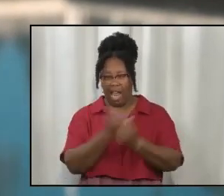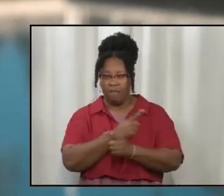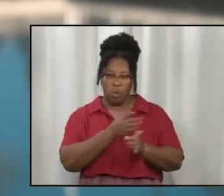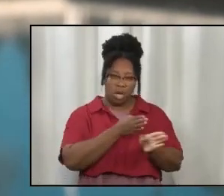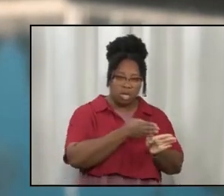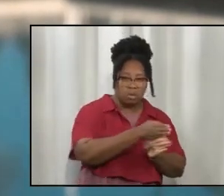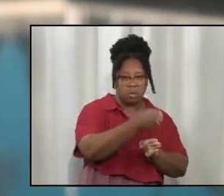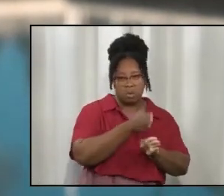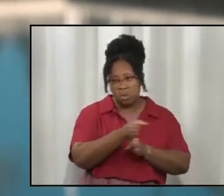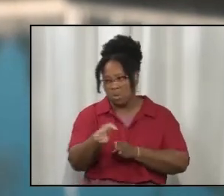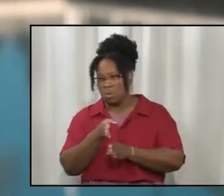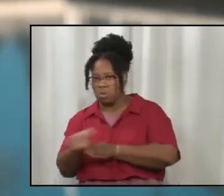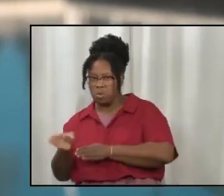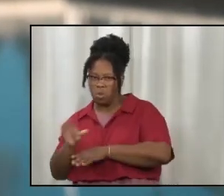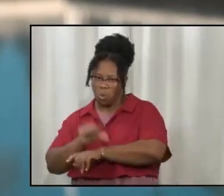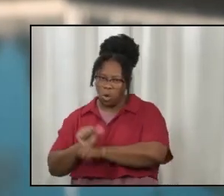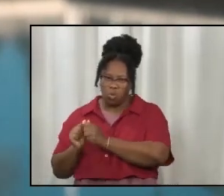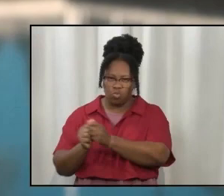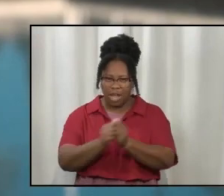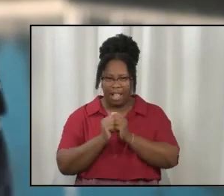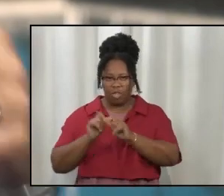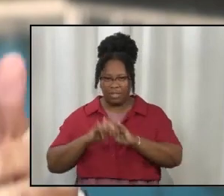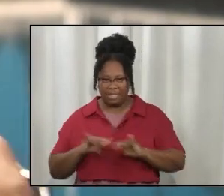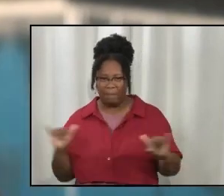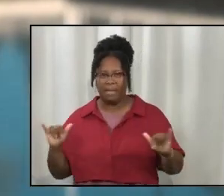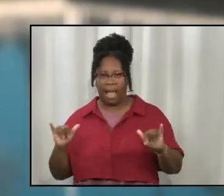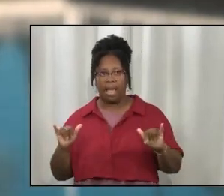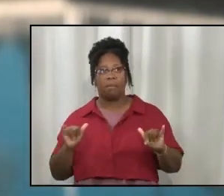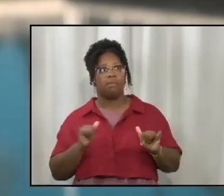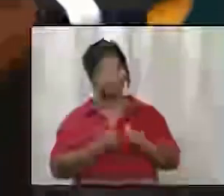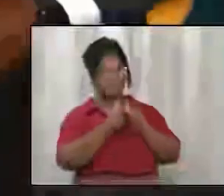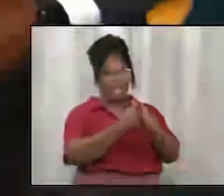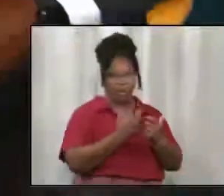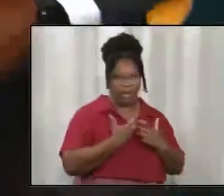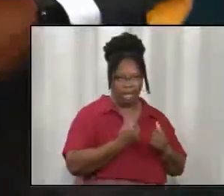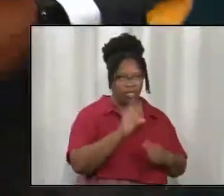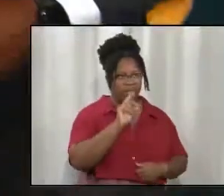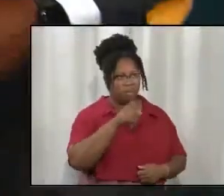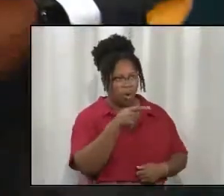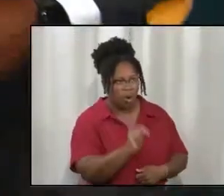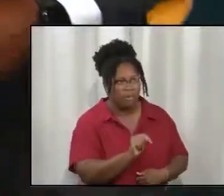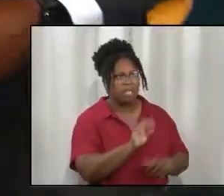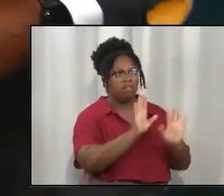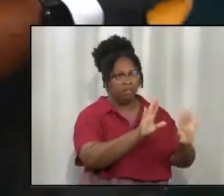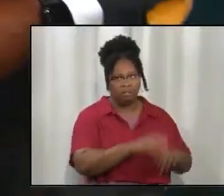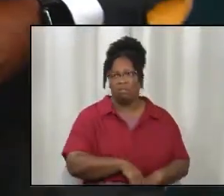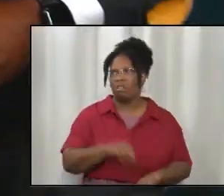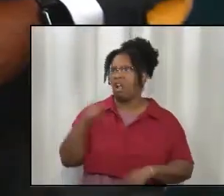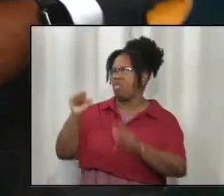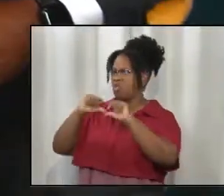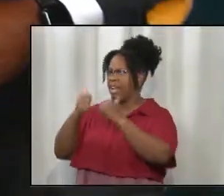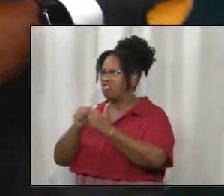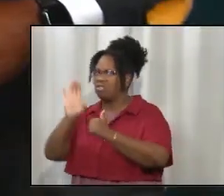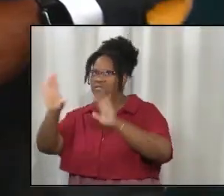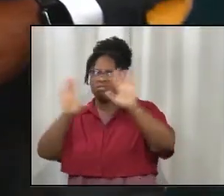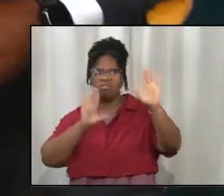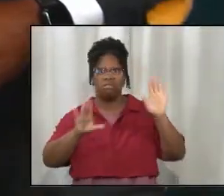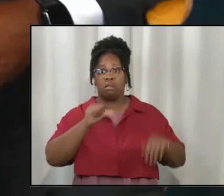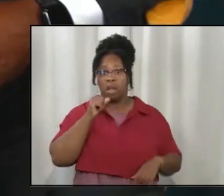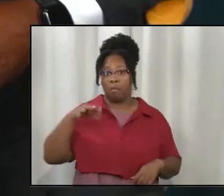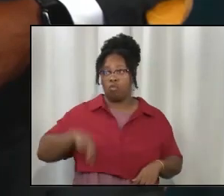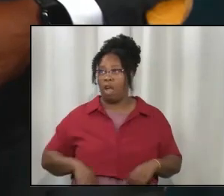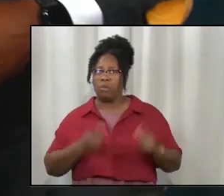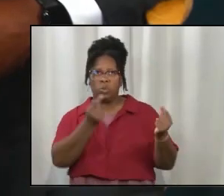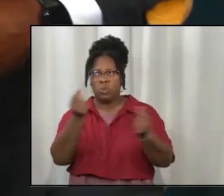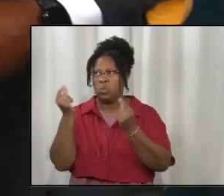time. And what we do has to be aligned with what the health department is doing and what other agencies are doing and nonprofits are doing in order